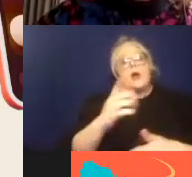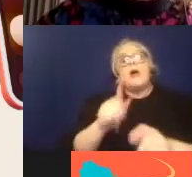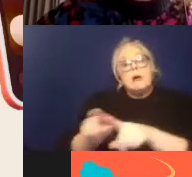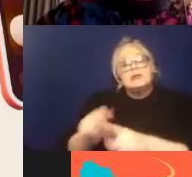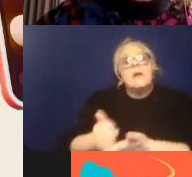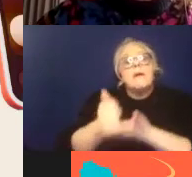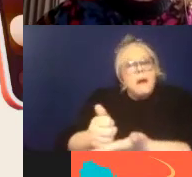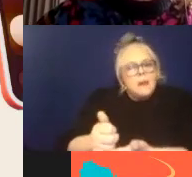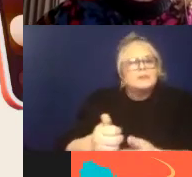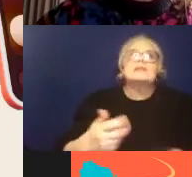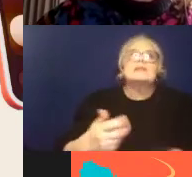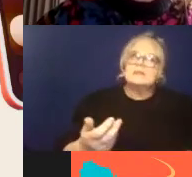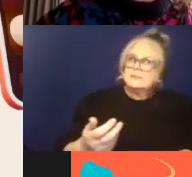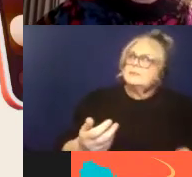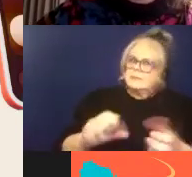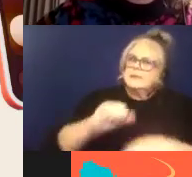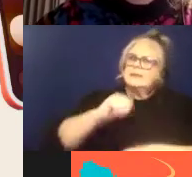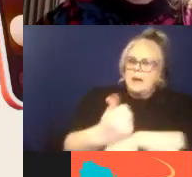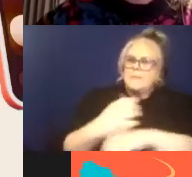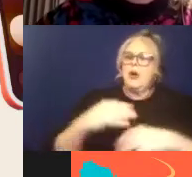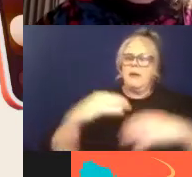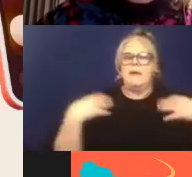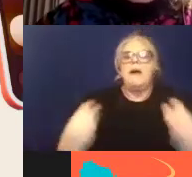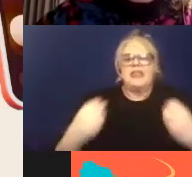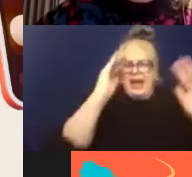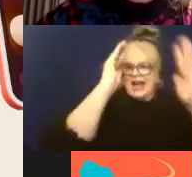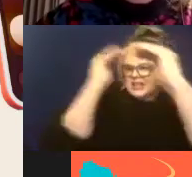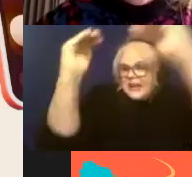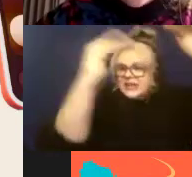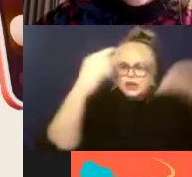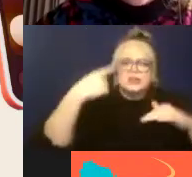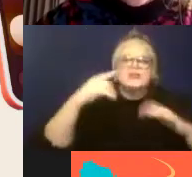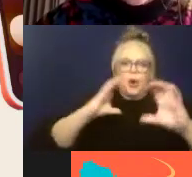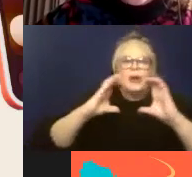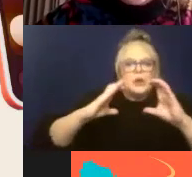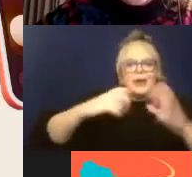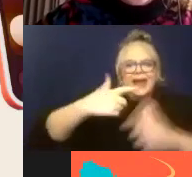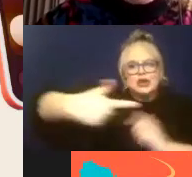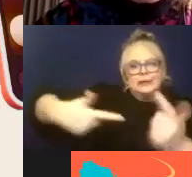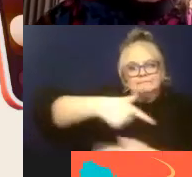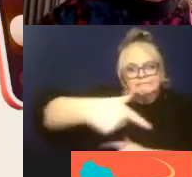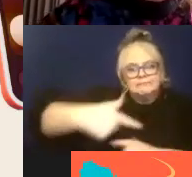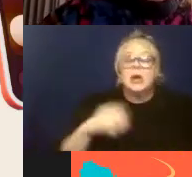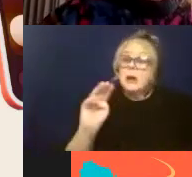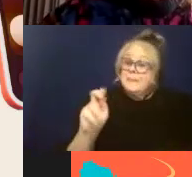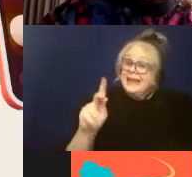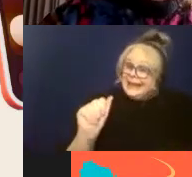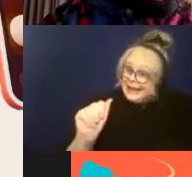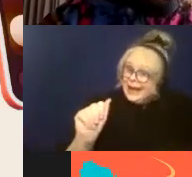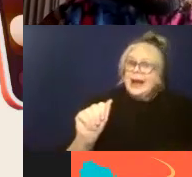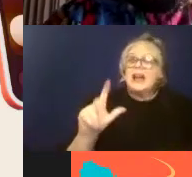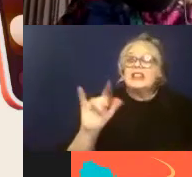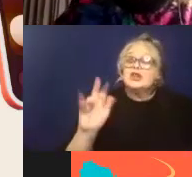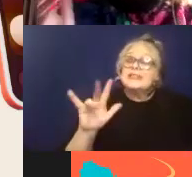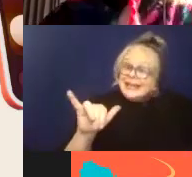consent, respect, and communication all around. So really, media literacy skills are so powerful, whether we're concerned about perpetration